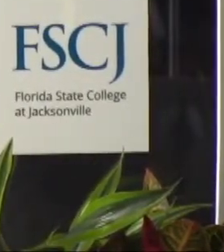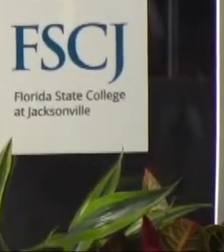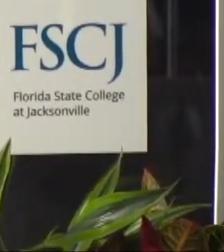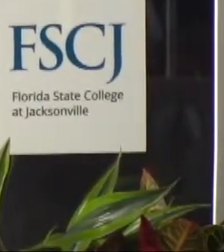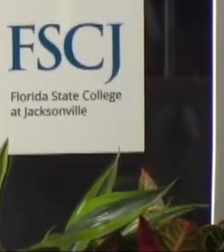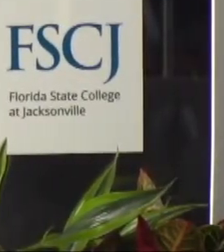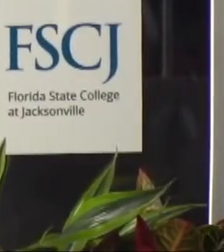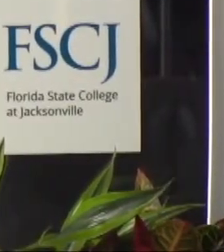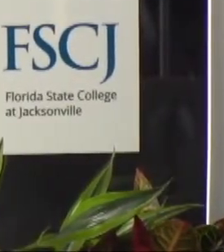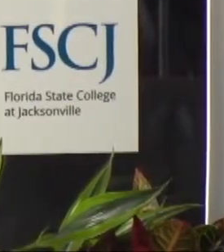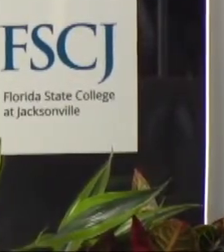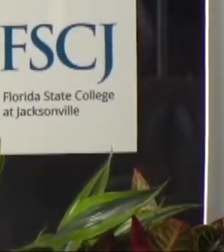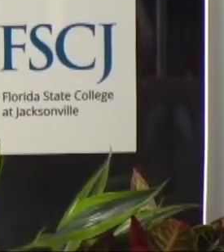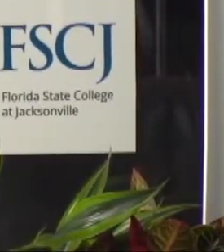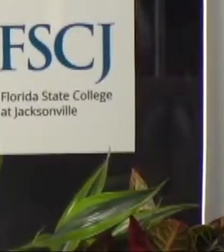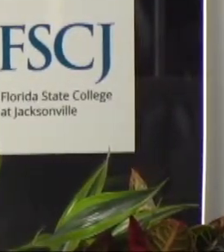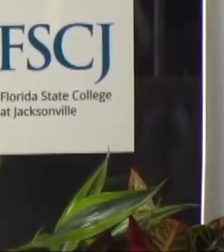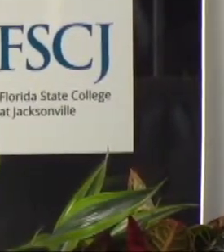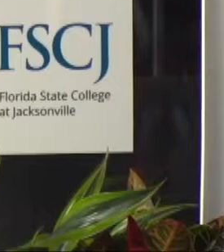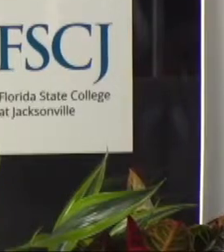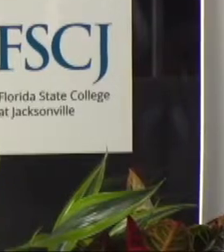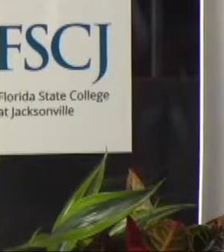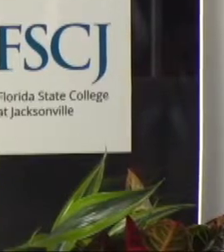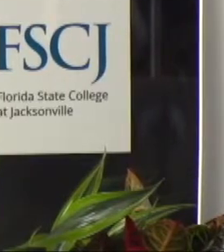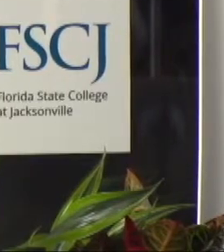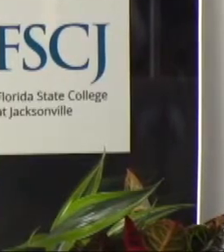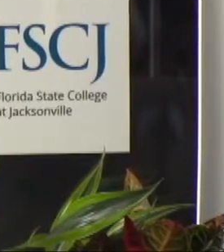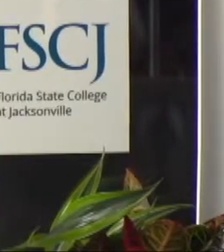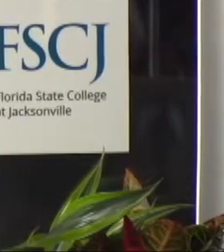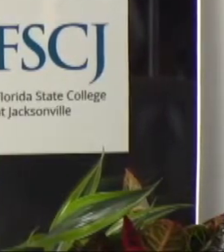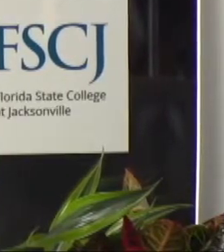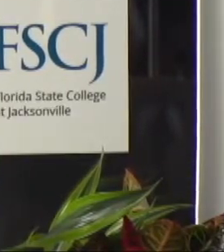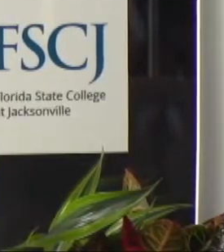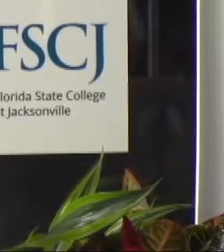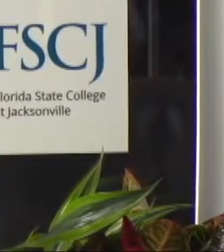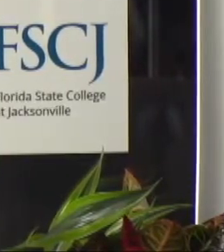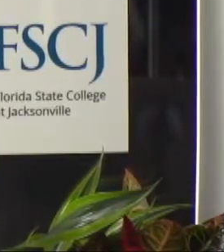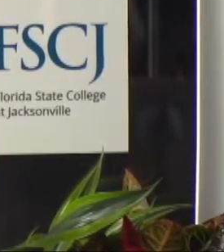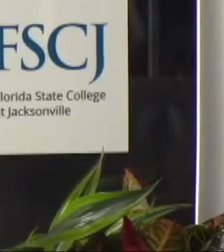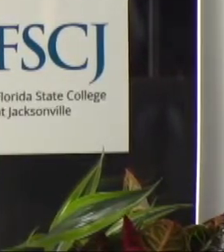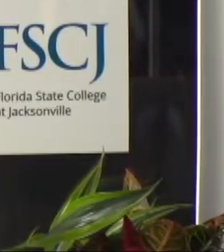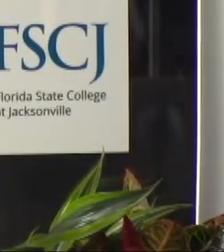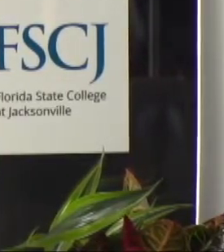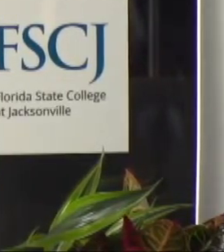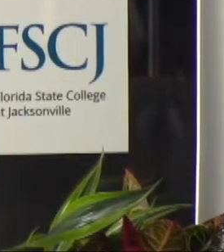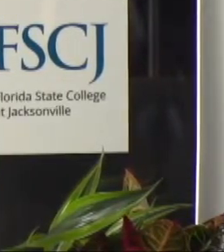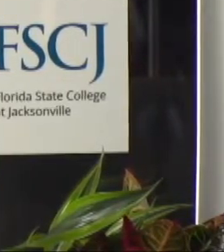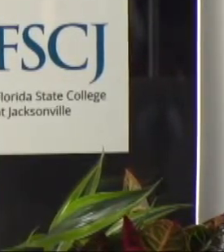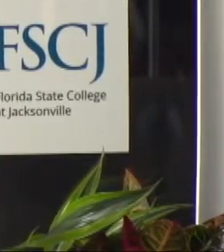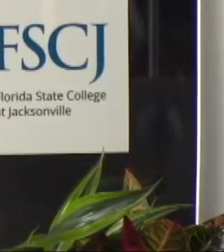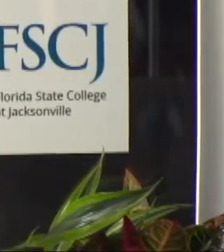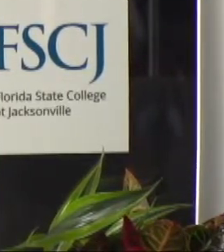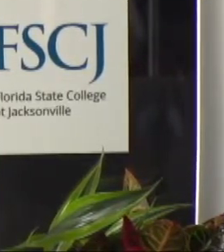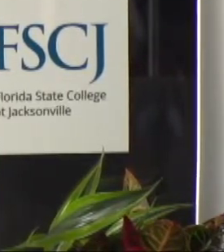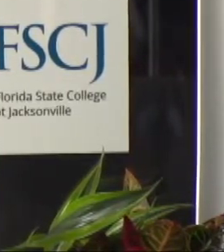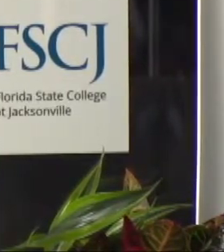Open so no one can keep you from your destiny, yeah.